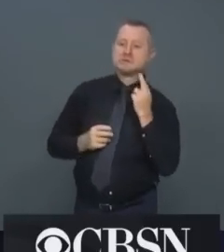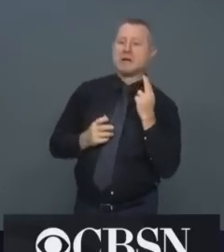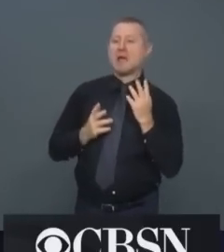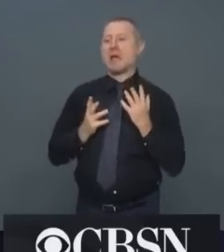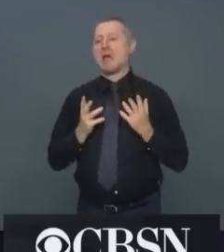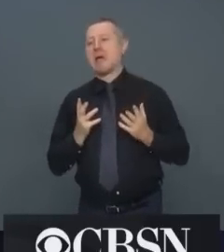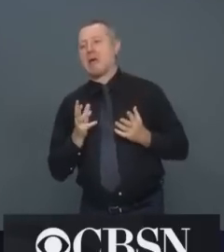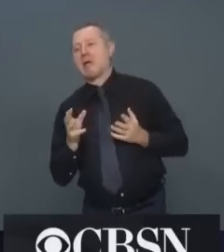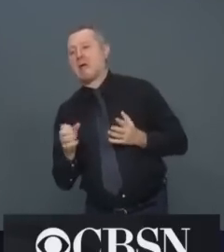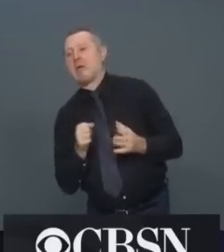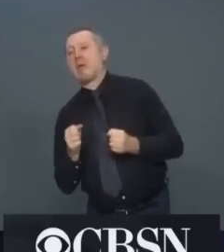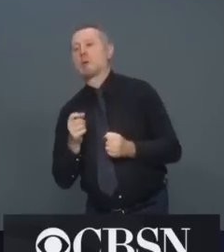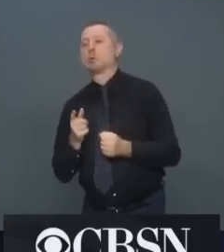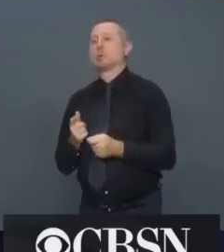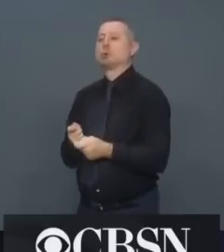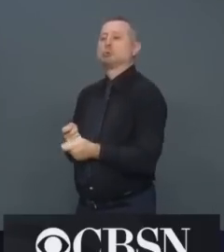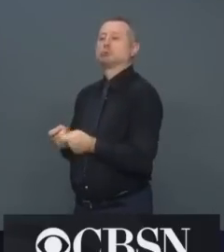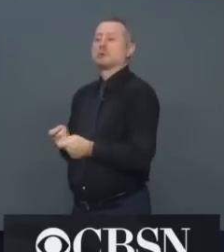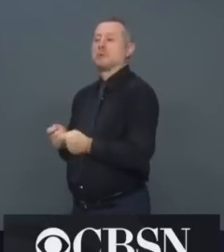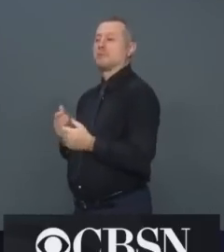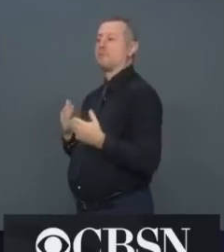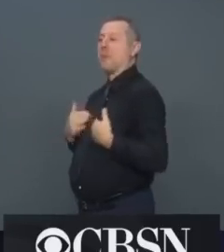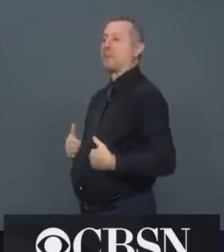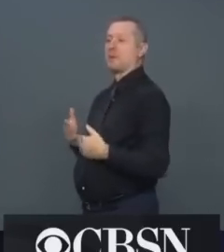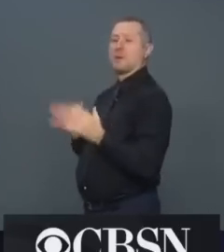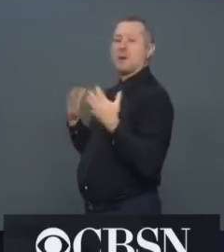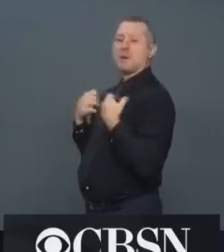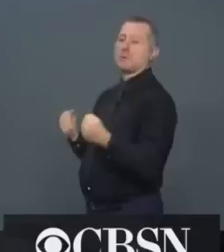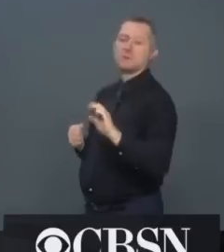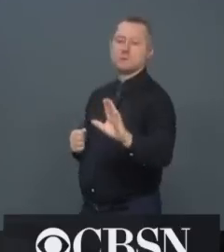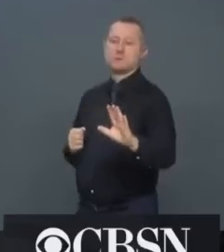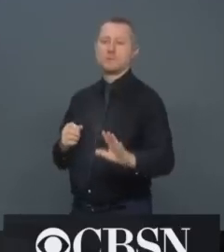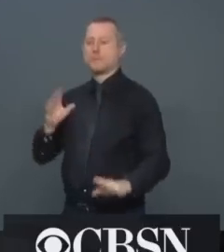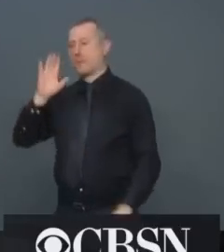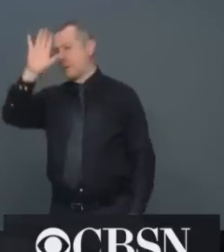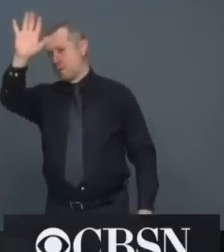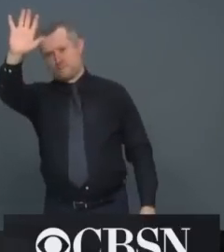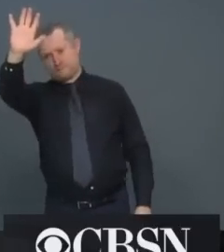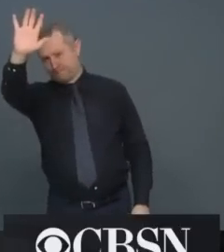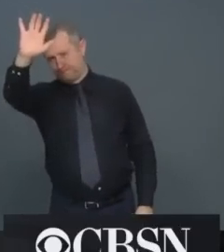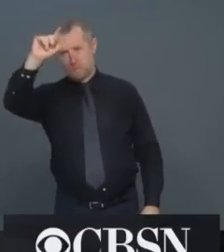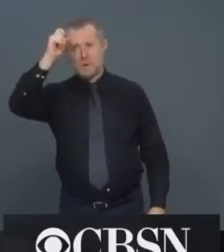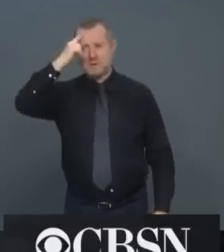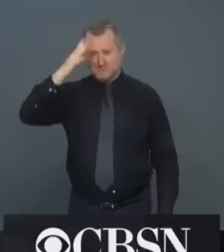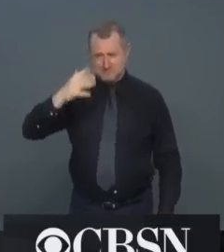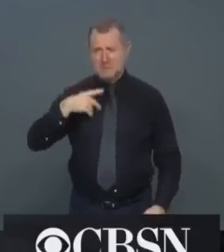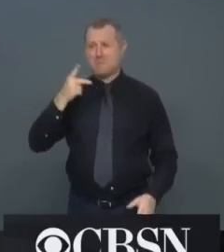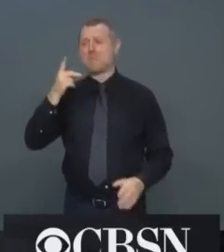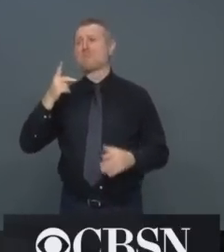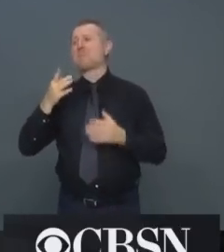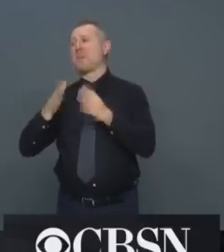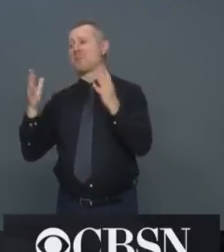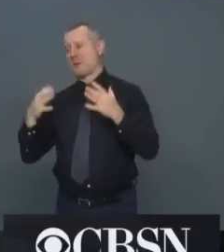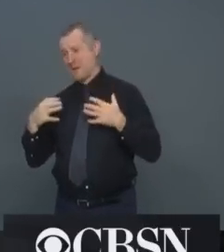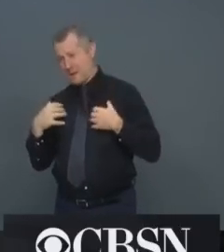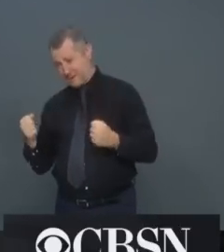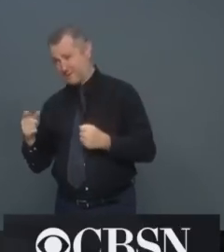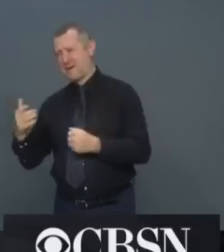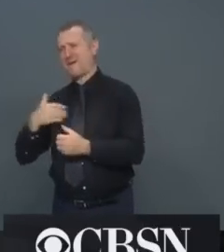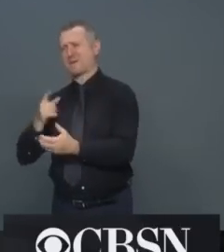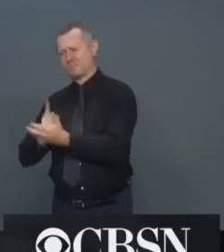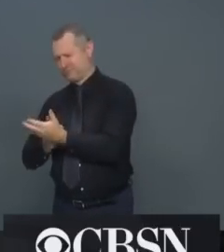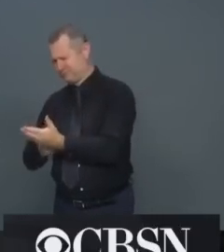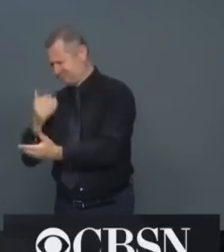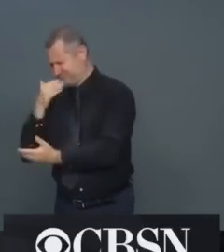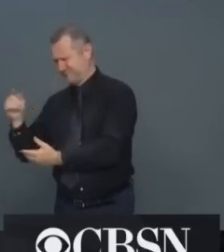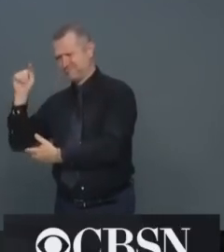administering public health. You know, I don't think you can. Governor, I just mean, like, there's been a lot of good public health arguments about how the